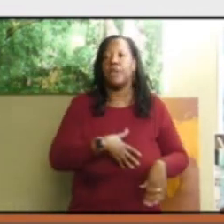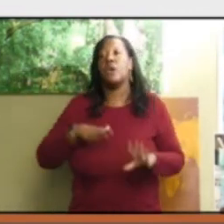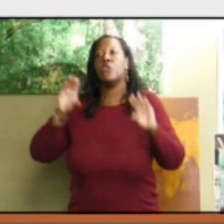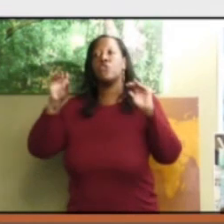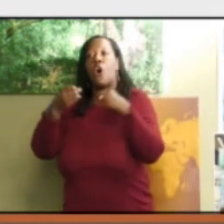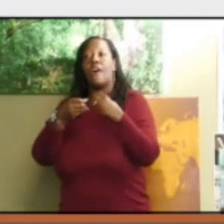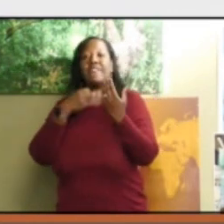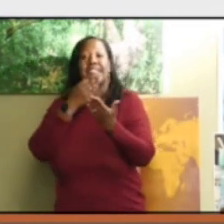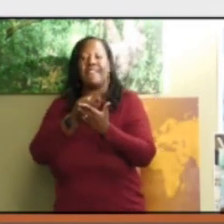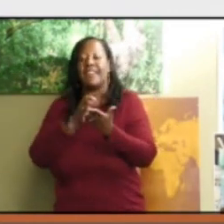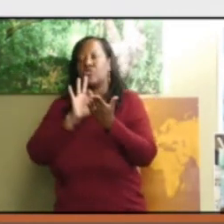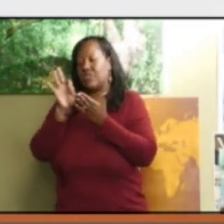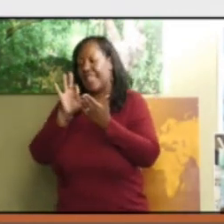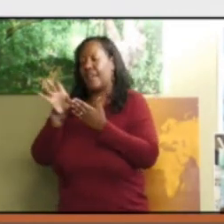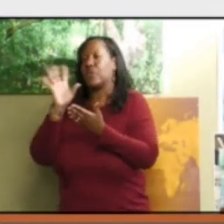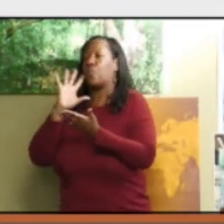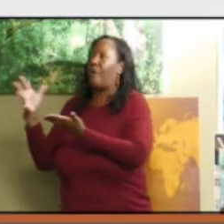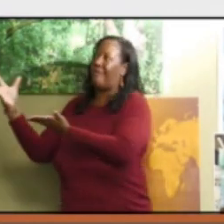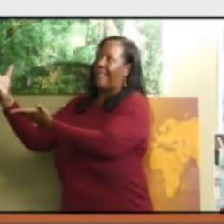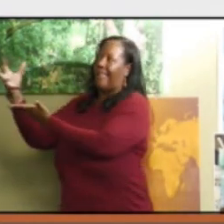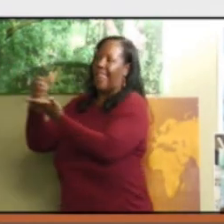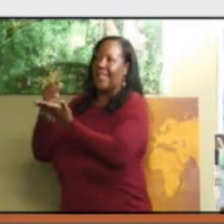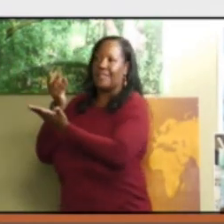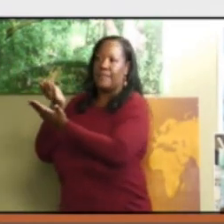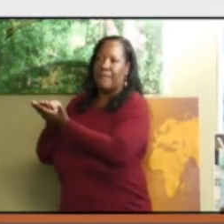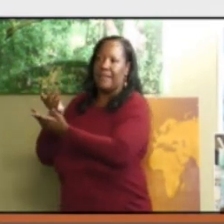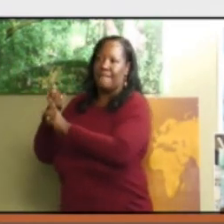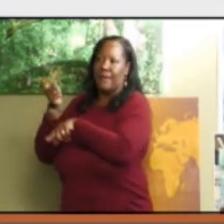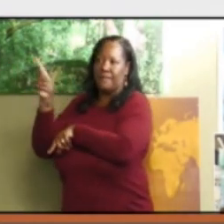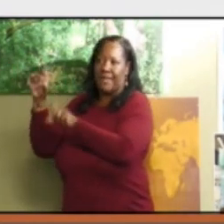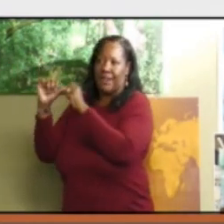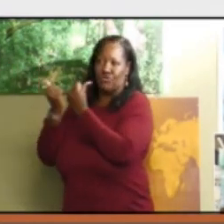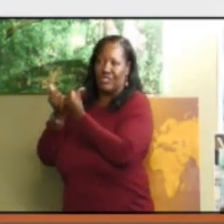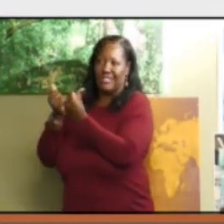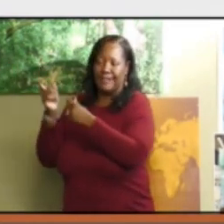the other agency based on those invoices.